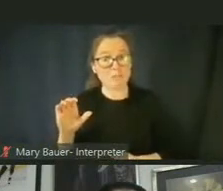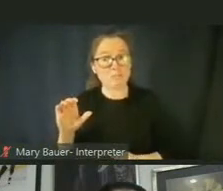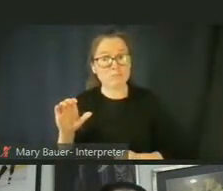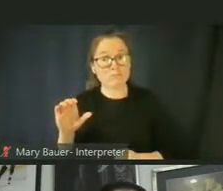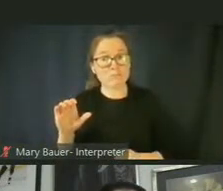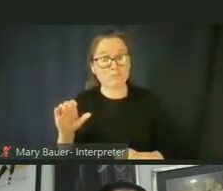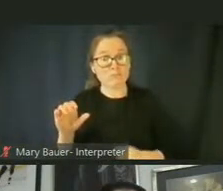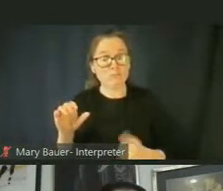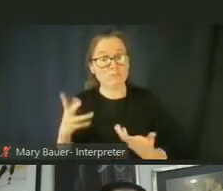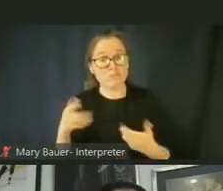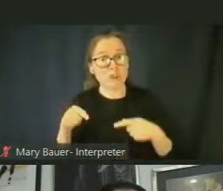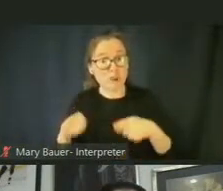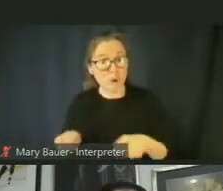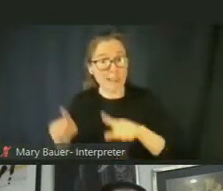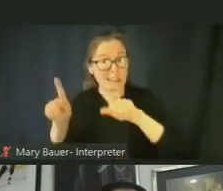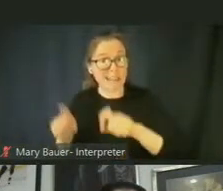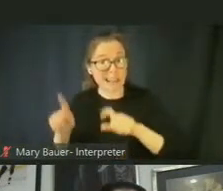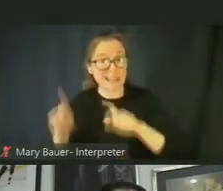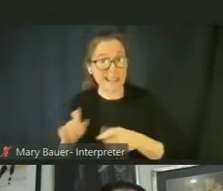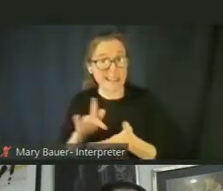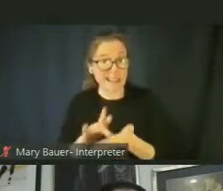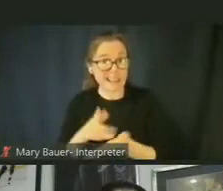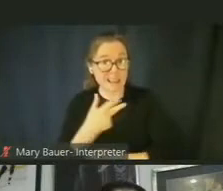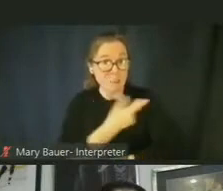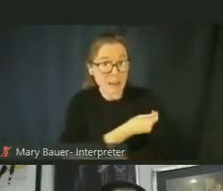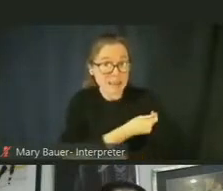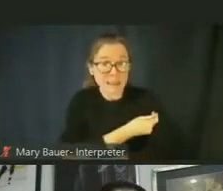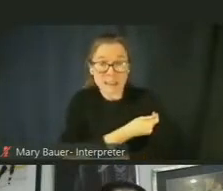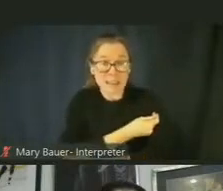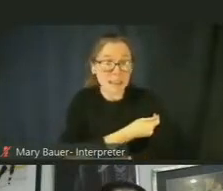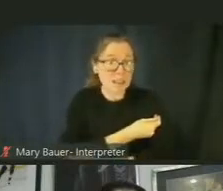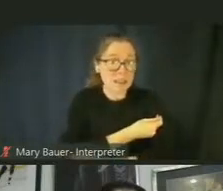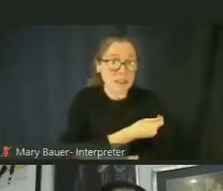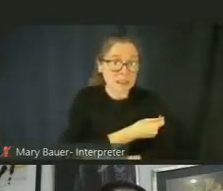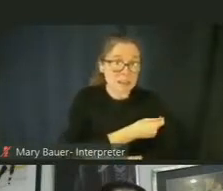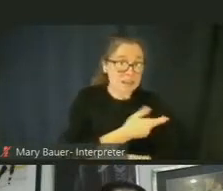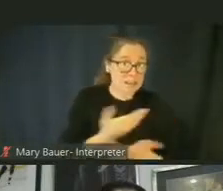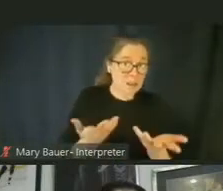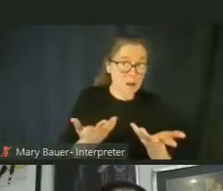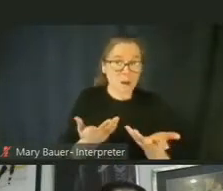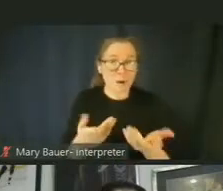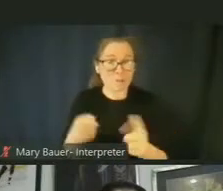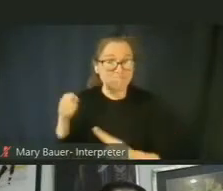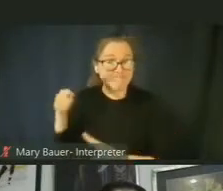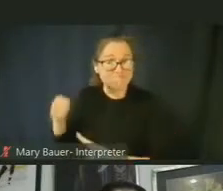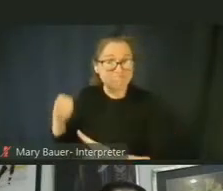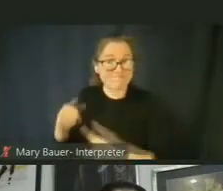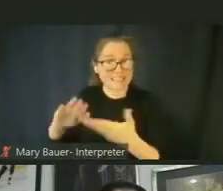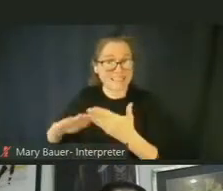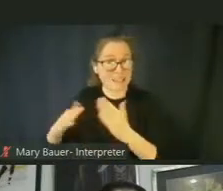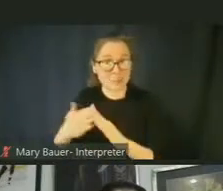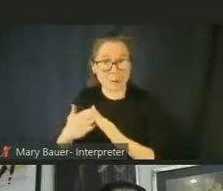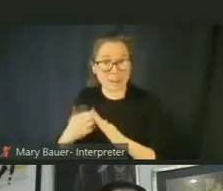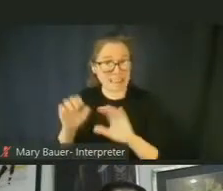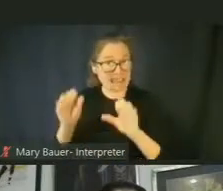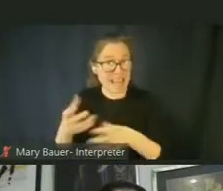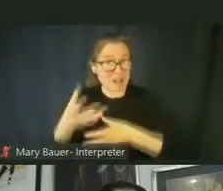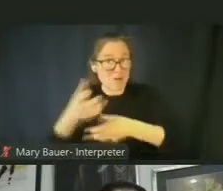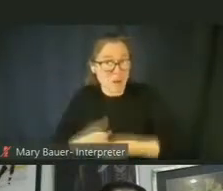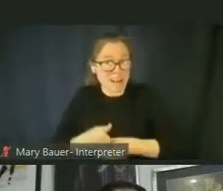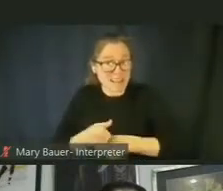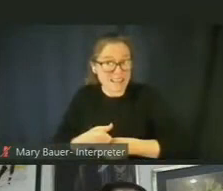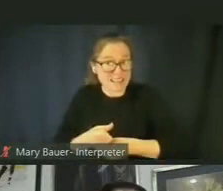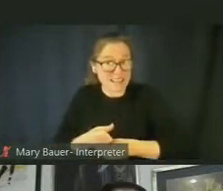I wonder if there's something that you can pull out of that in terms of communities of color specifically trusting the